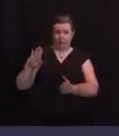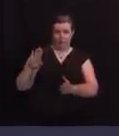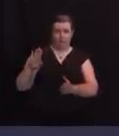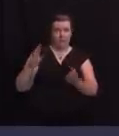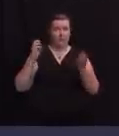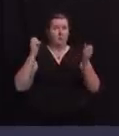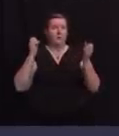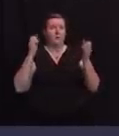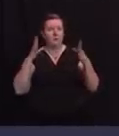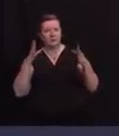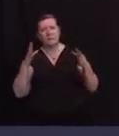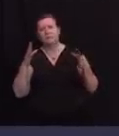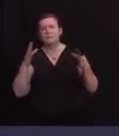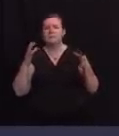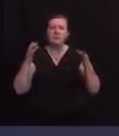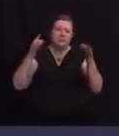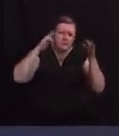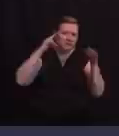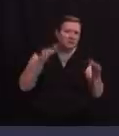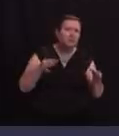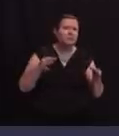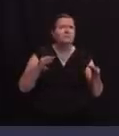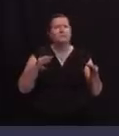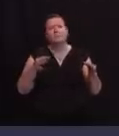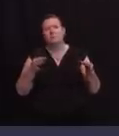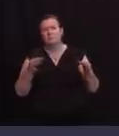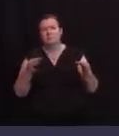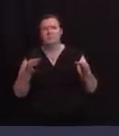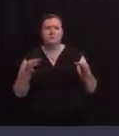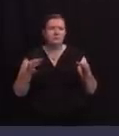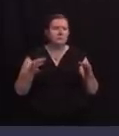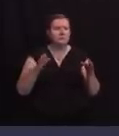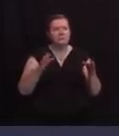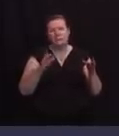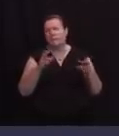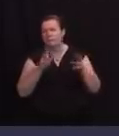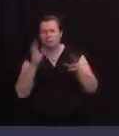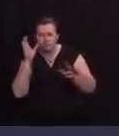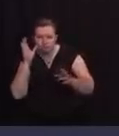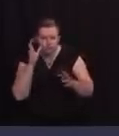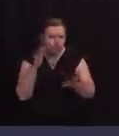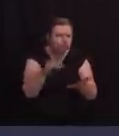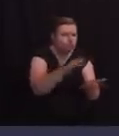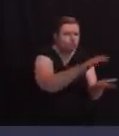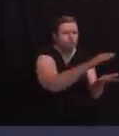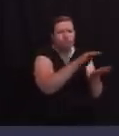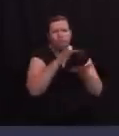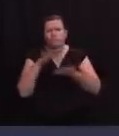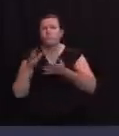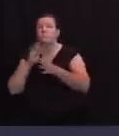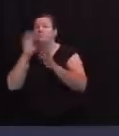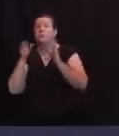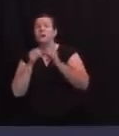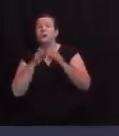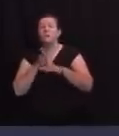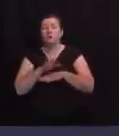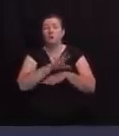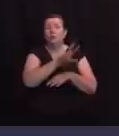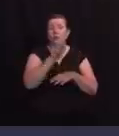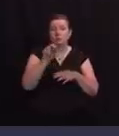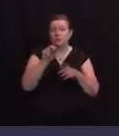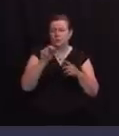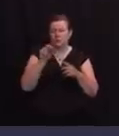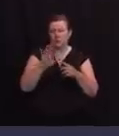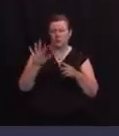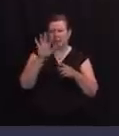19 before the Assembly Budget Committee, 17 before the Senate of our cabinet members.